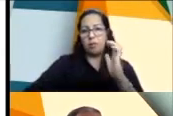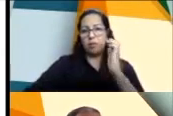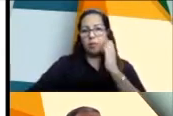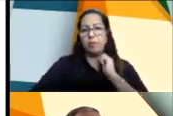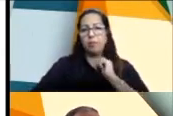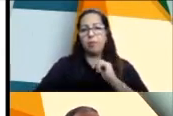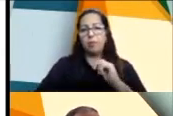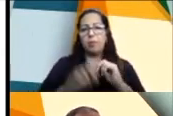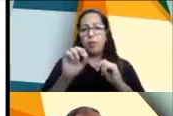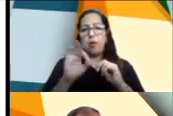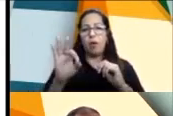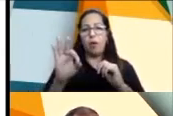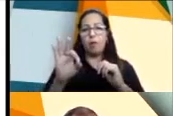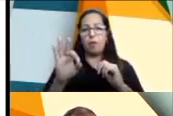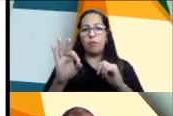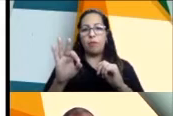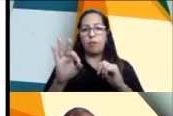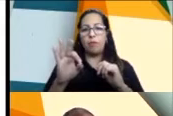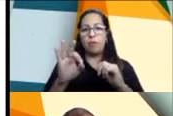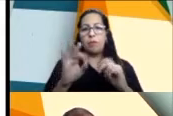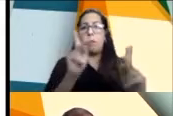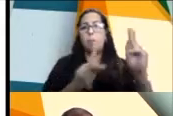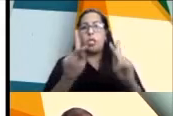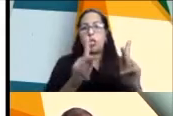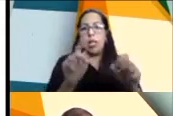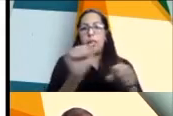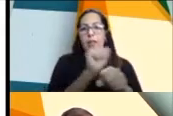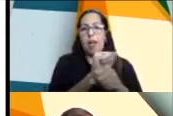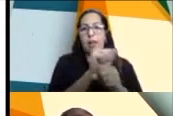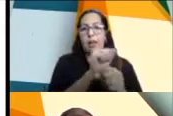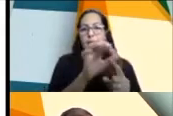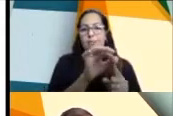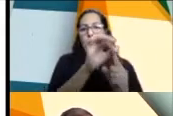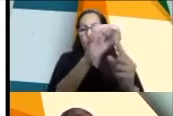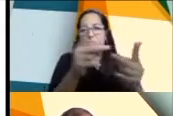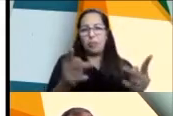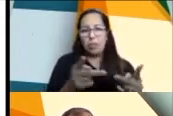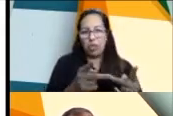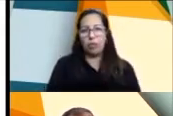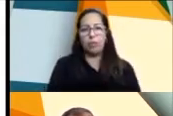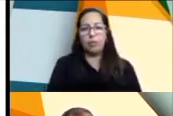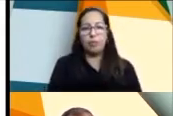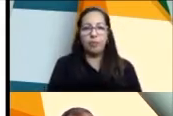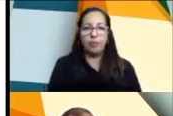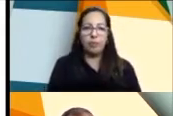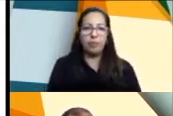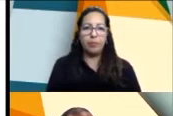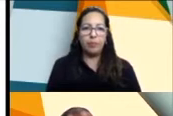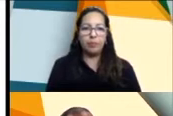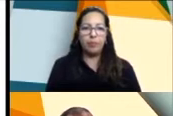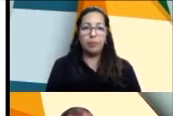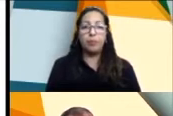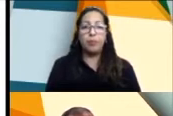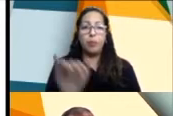key staff. Also, you need to express the percentages that are